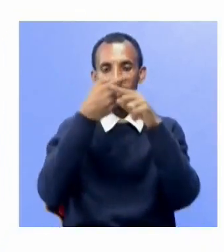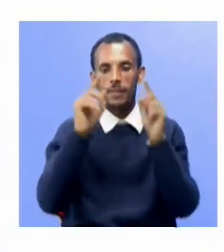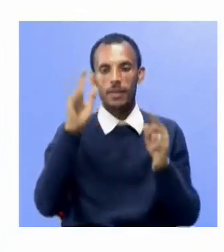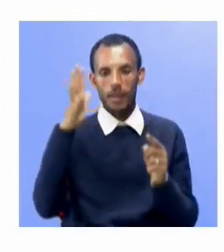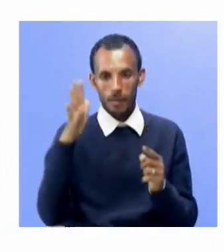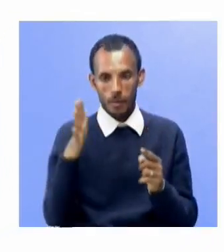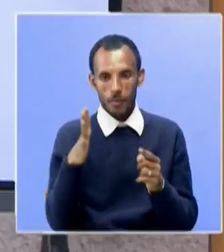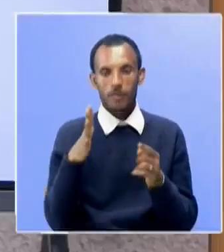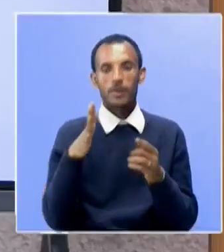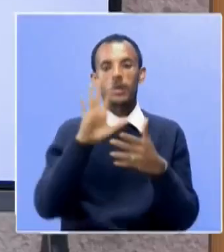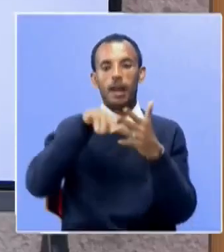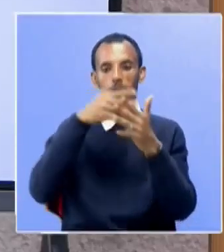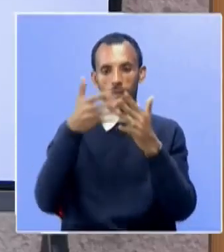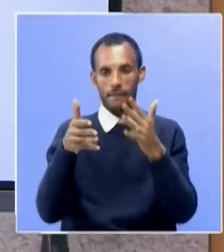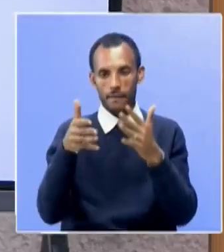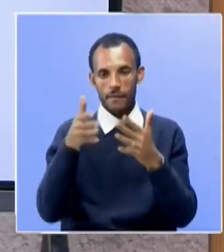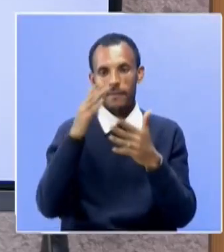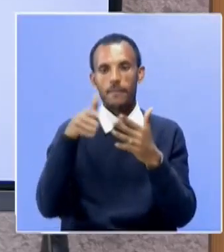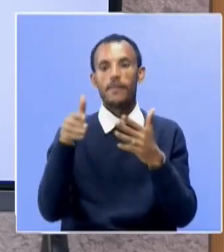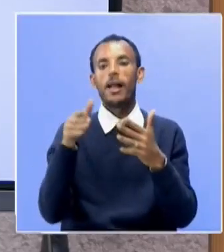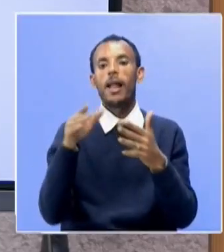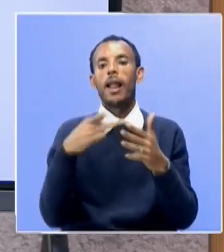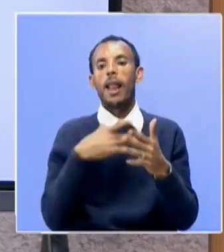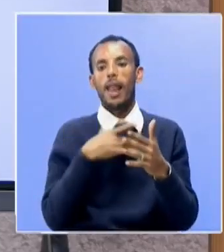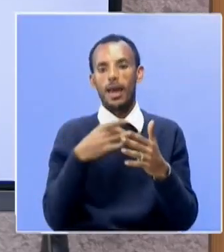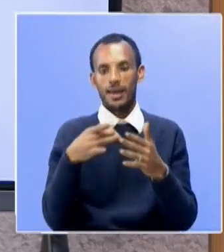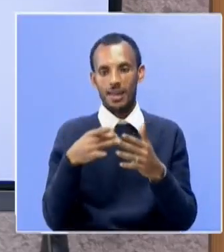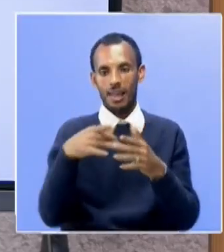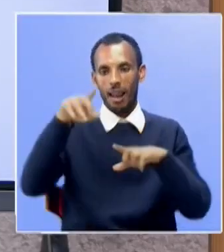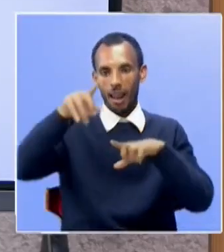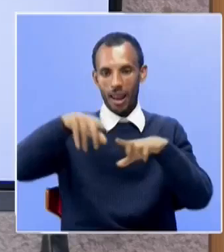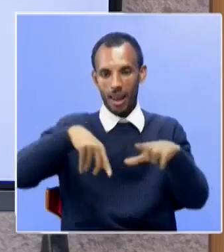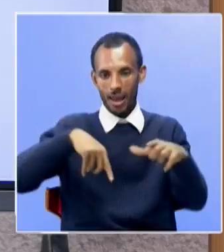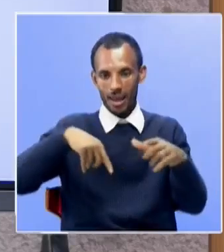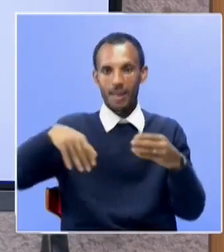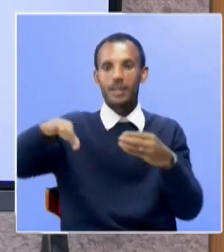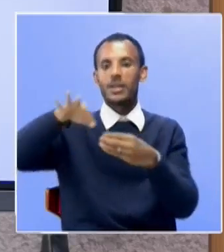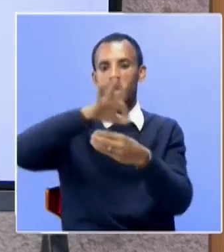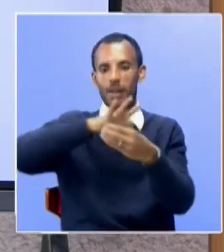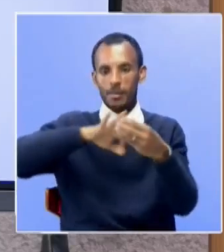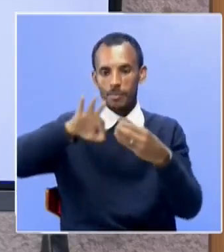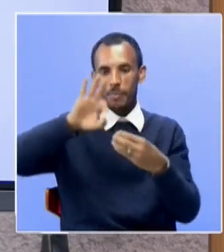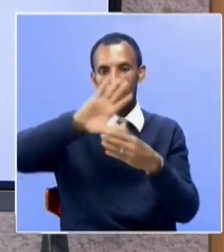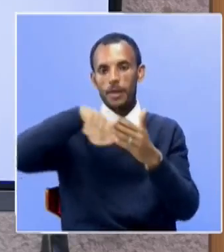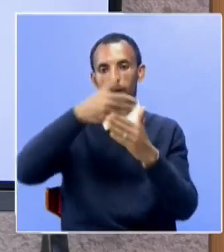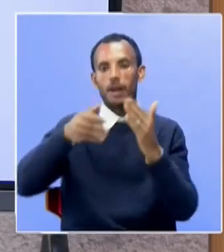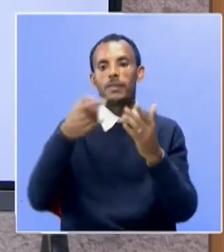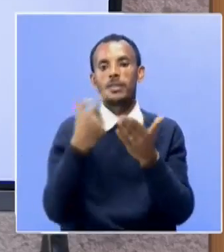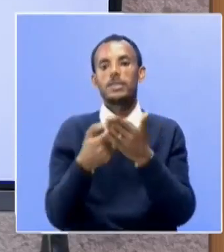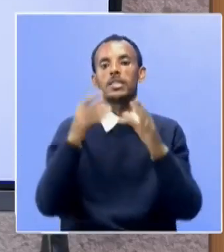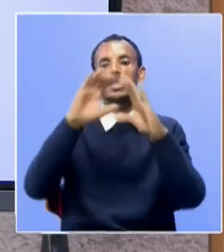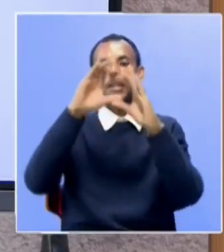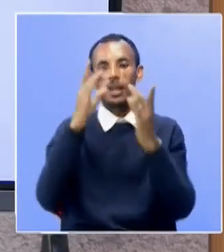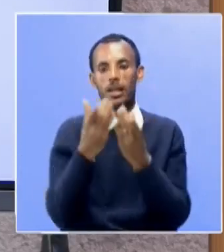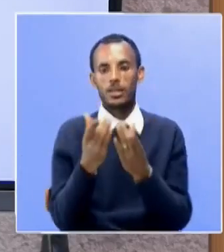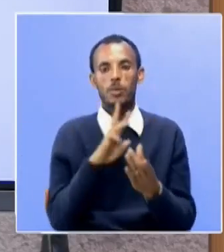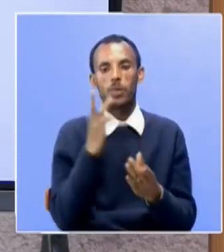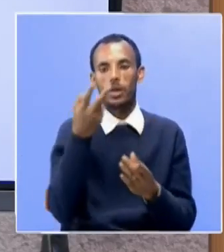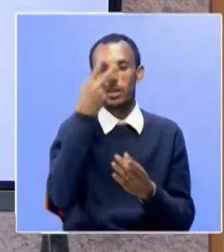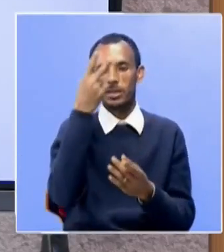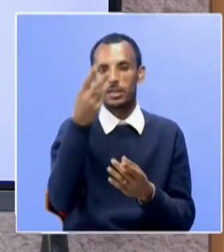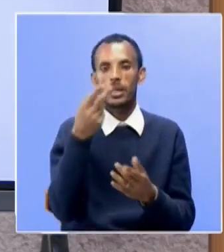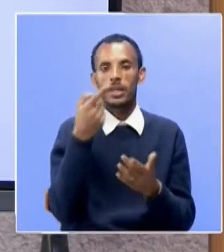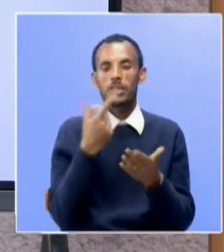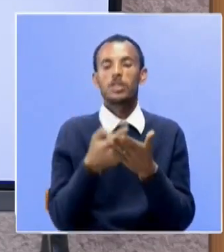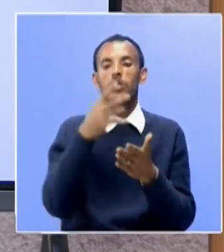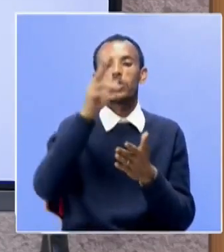line graph and pie chart and so on, but in this section, in this grade level, we'll see these two